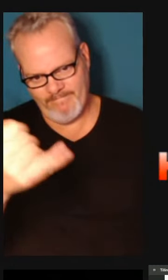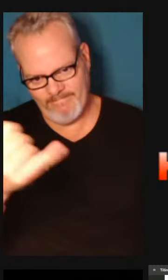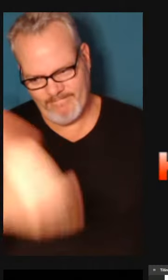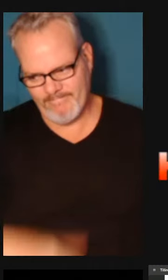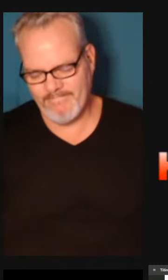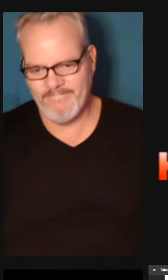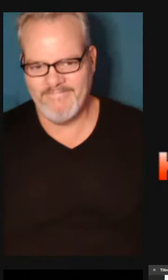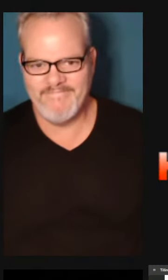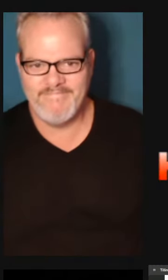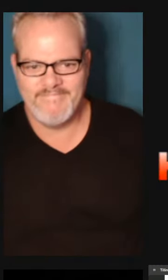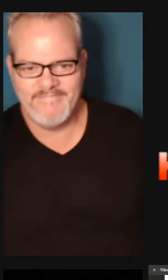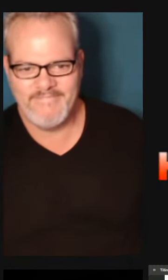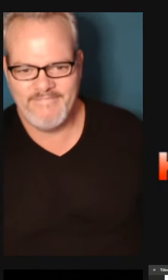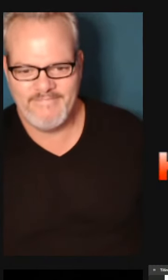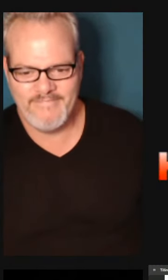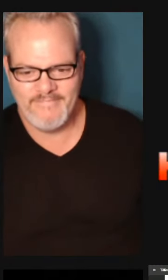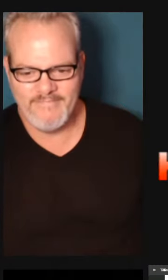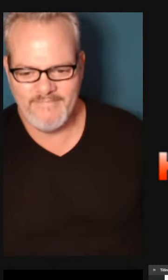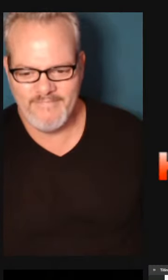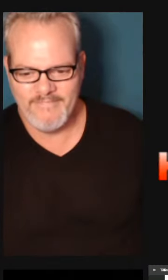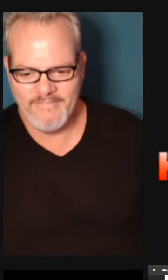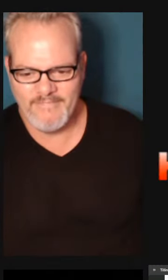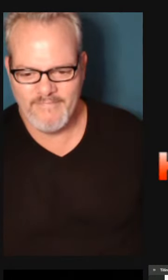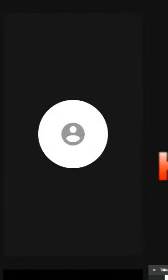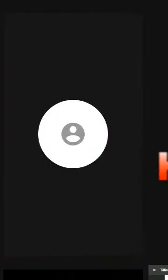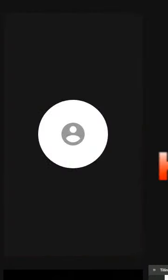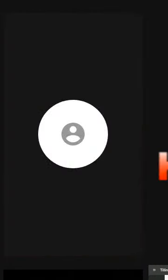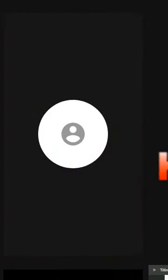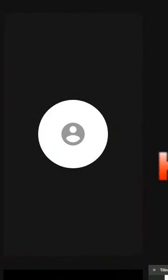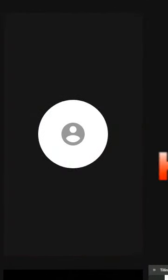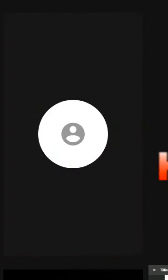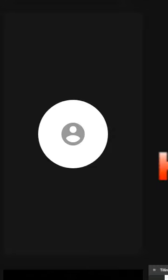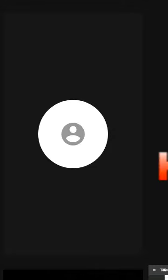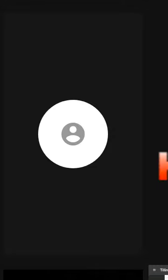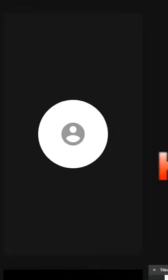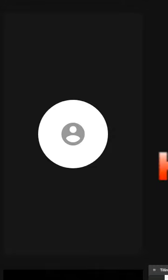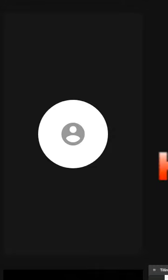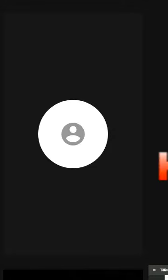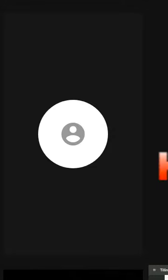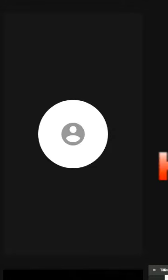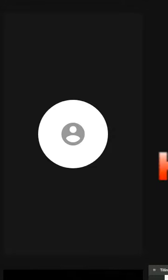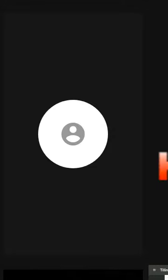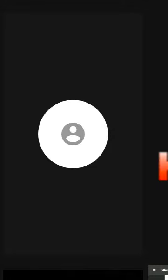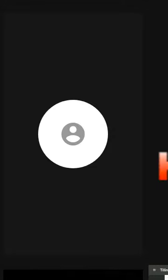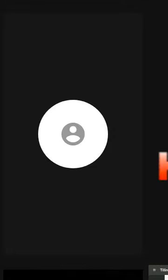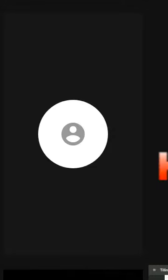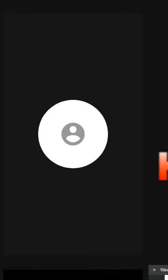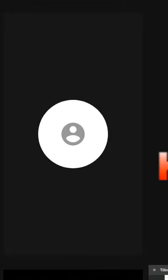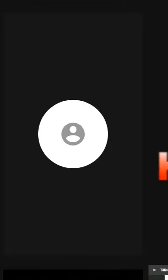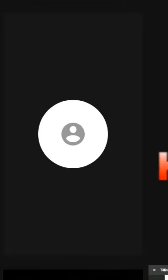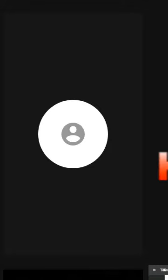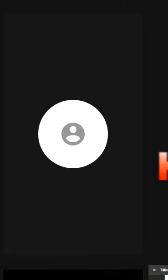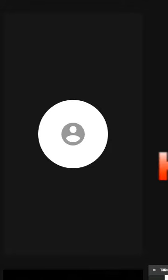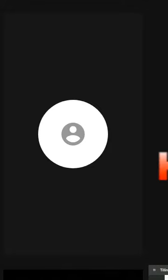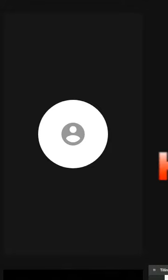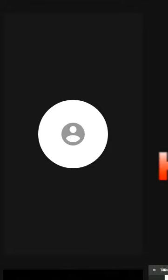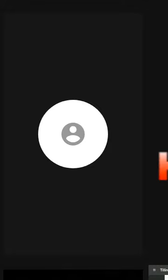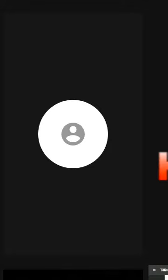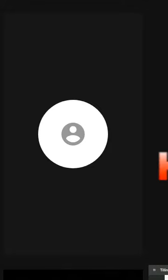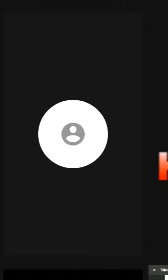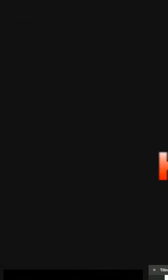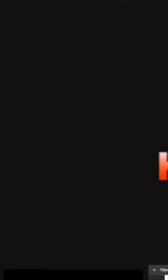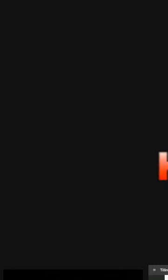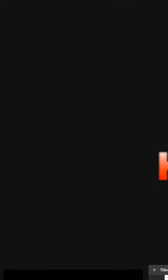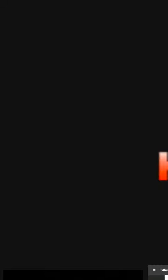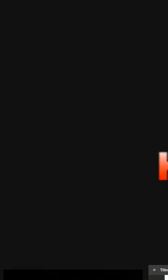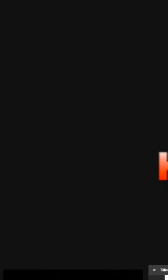Yeah, so we have here further on at Keho, more damage as well. And so that's some of the images to show you guys, as